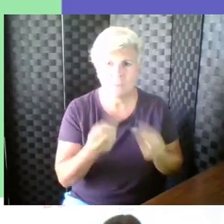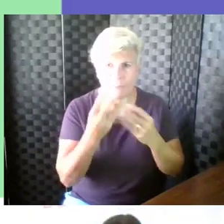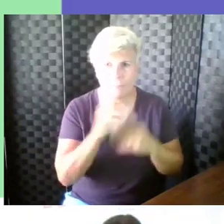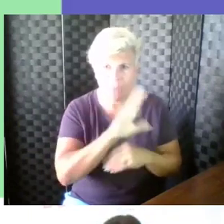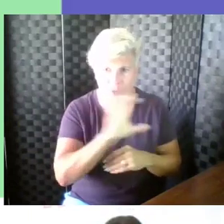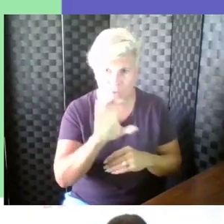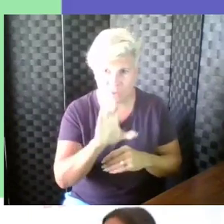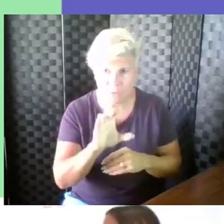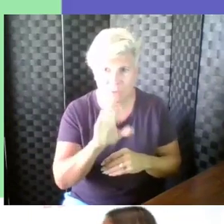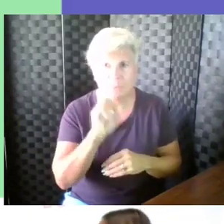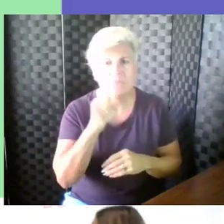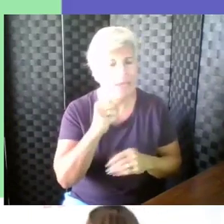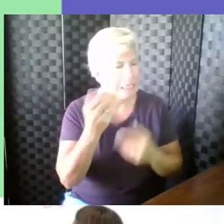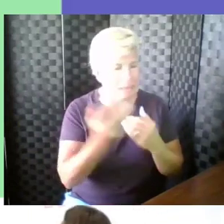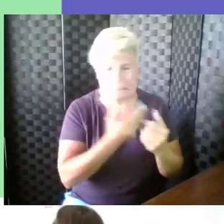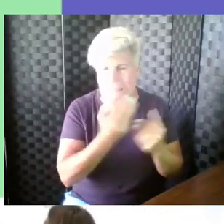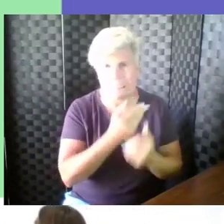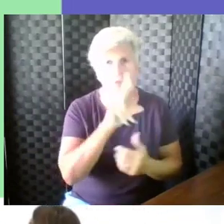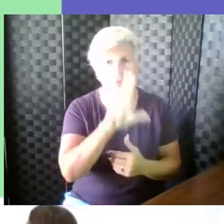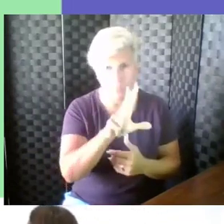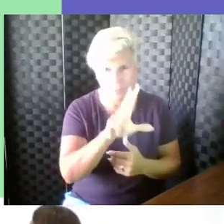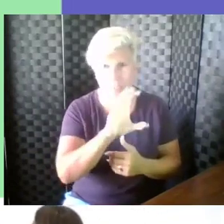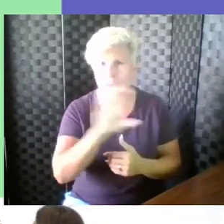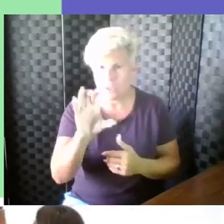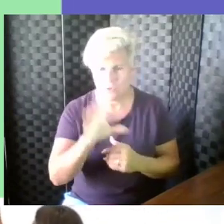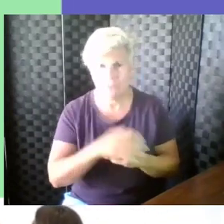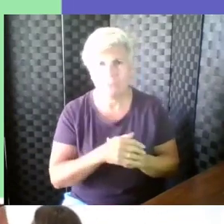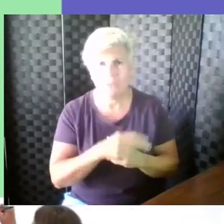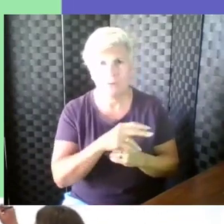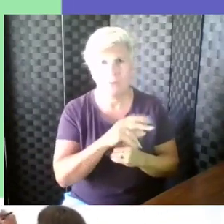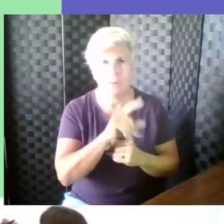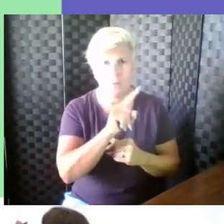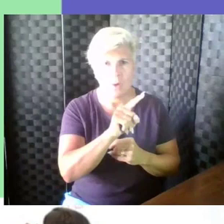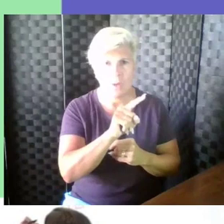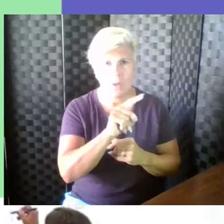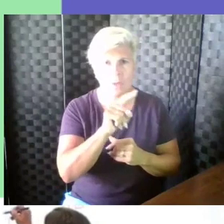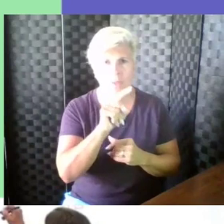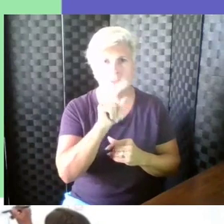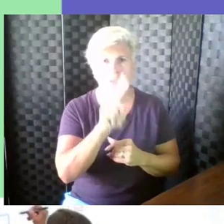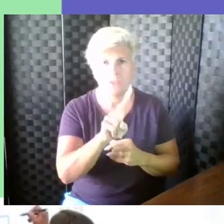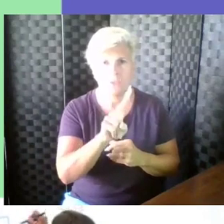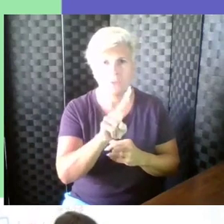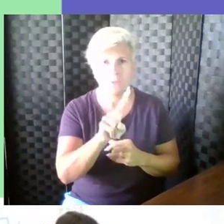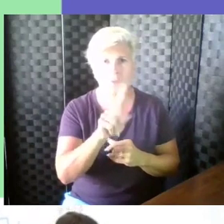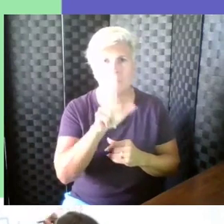there? Yeah, that's an easy one. There are 300. So 1, ooh, that was not a very good